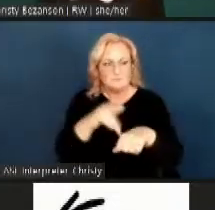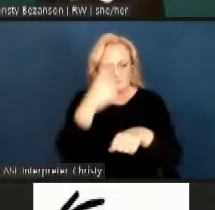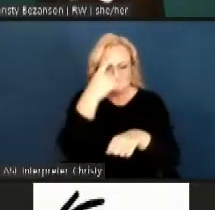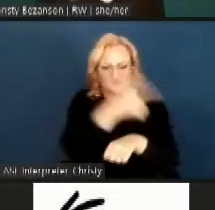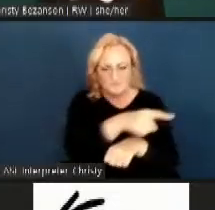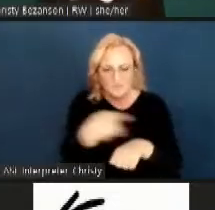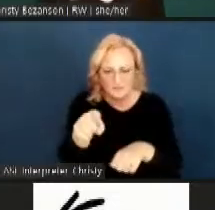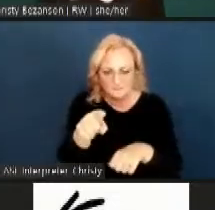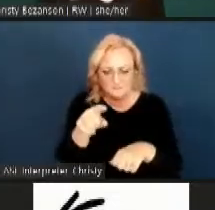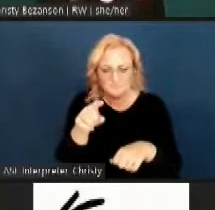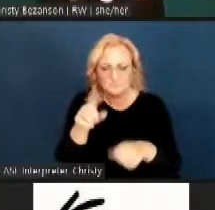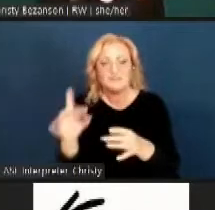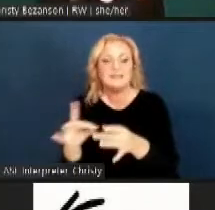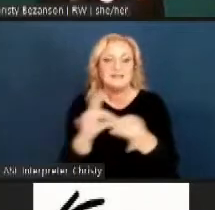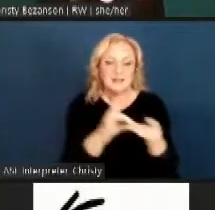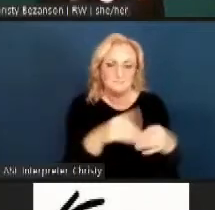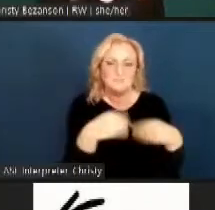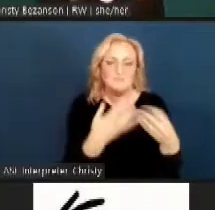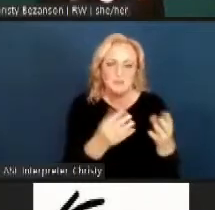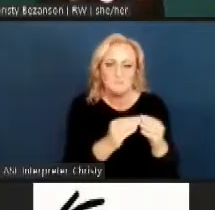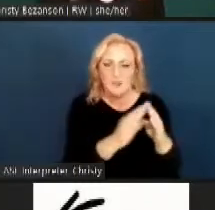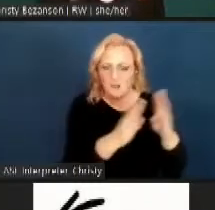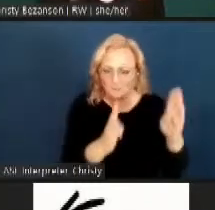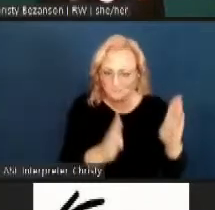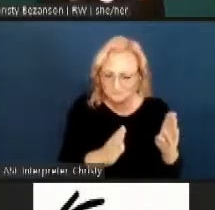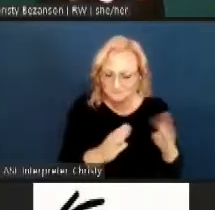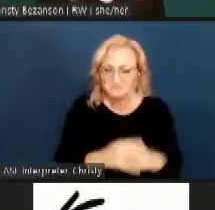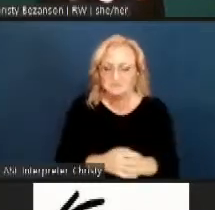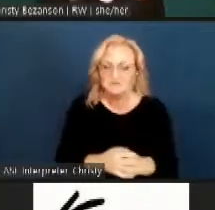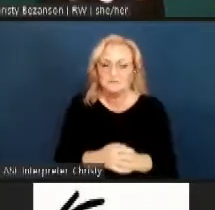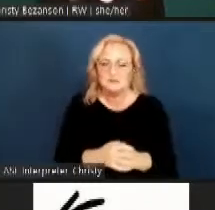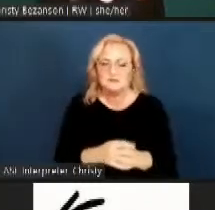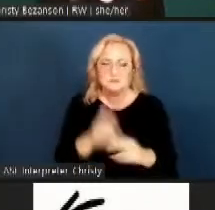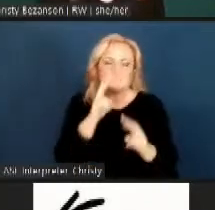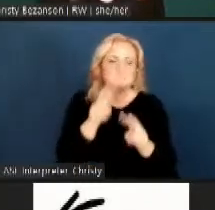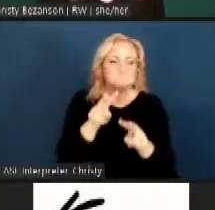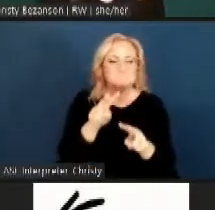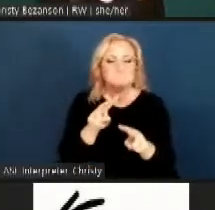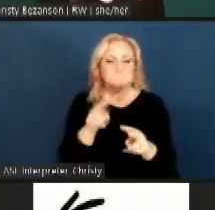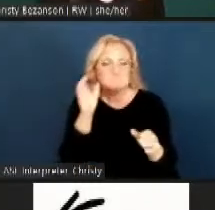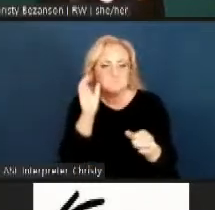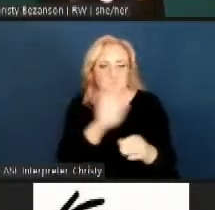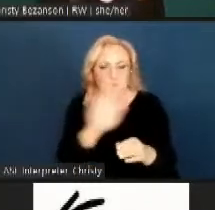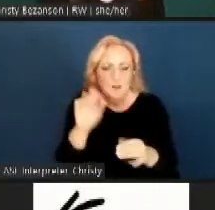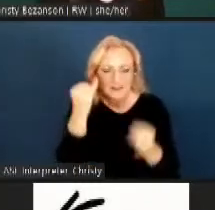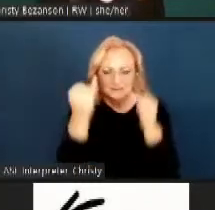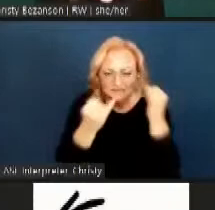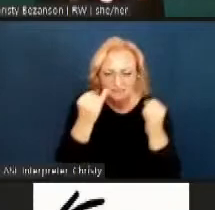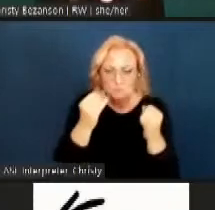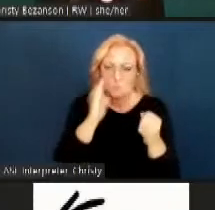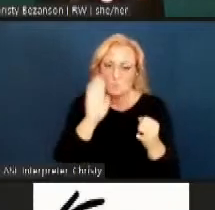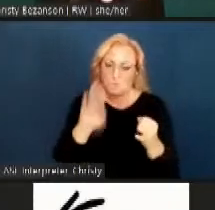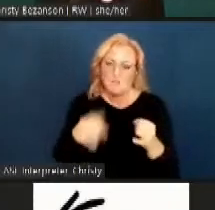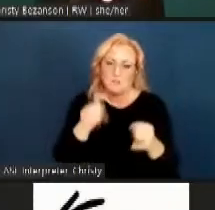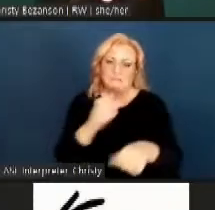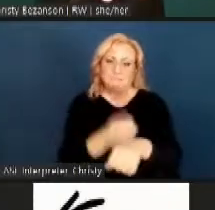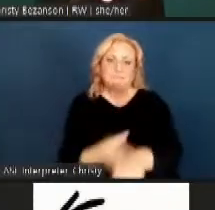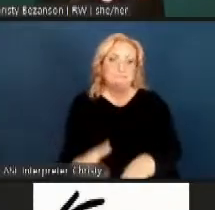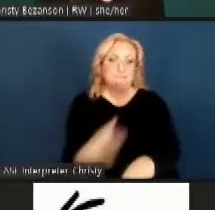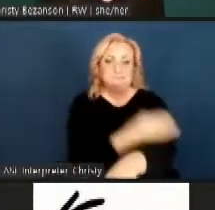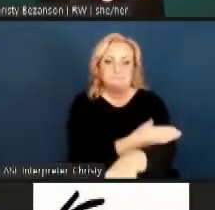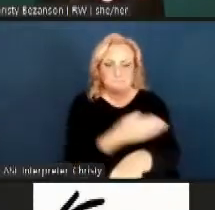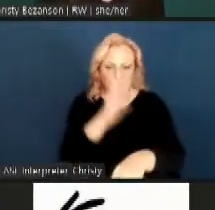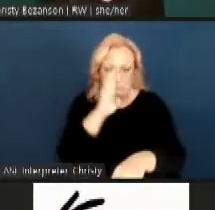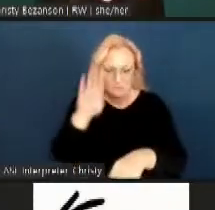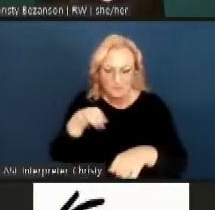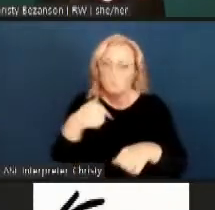providing more housing. So I'm looking forward to everybody's ideas about this. We know we have to move the needle big time, and we know that we can. So